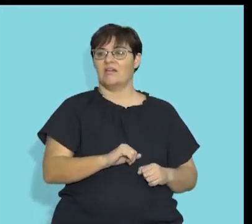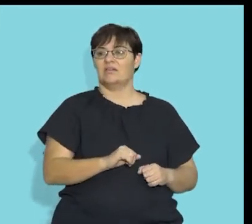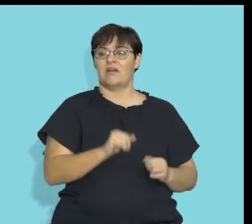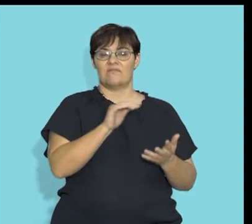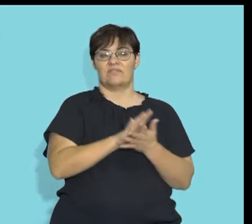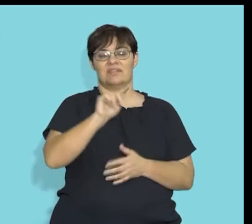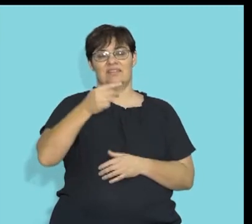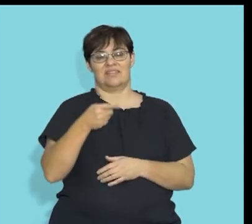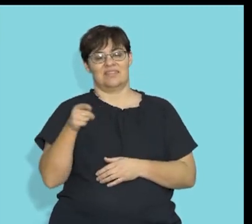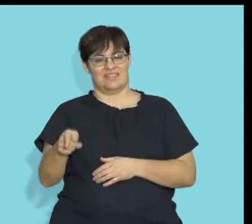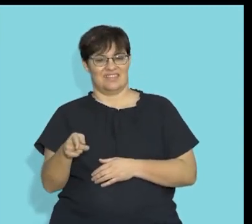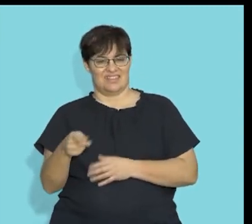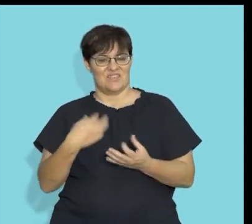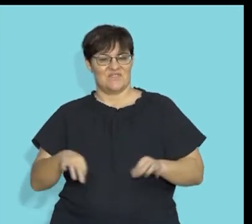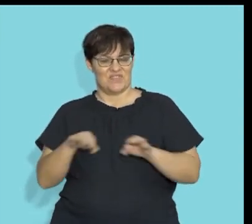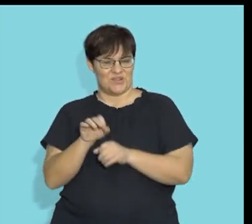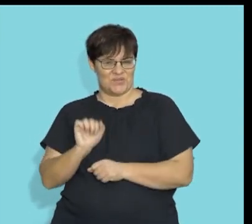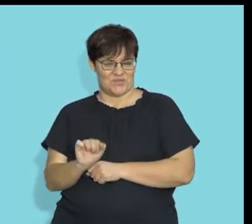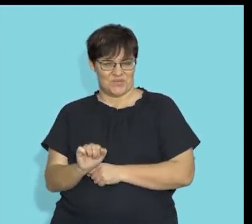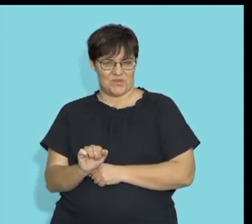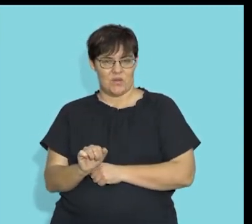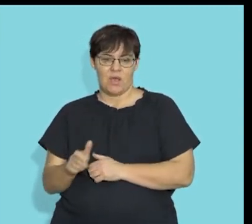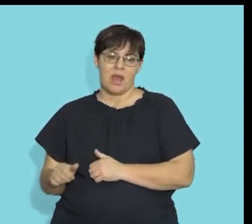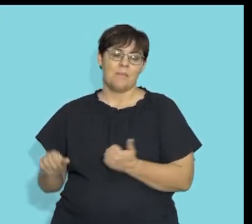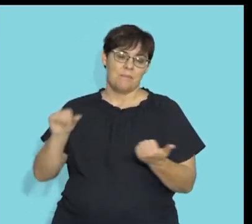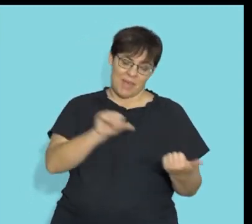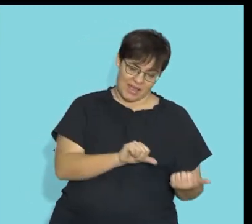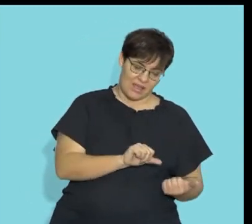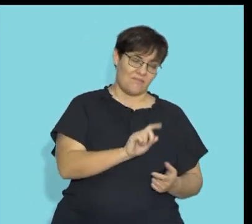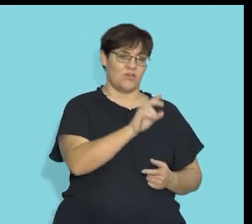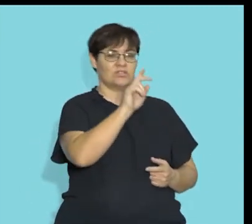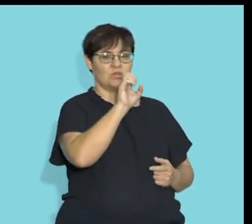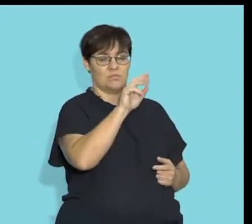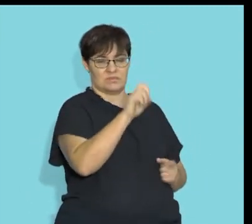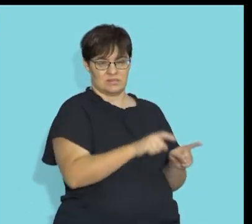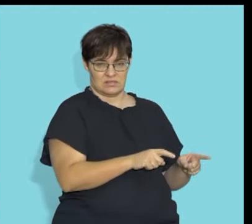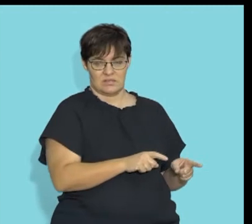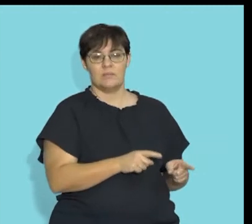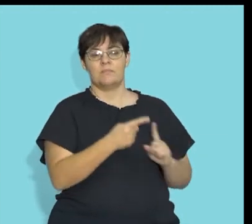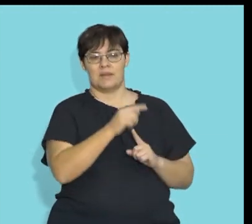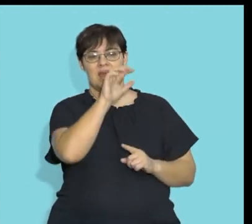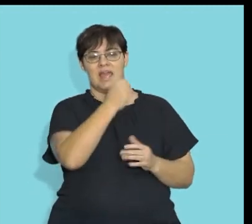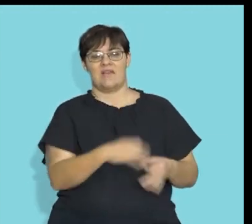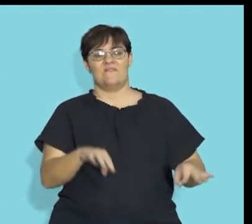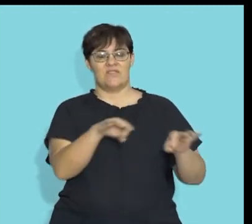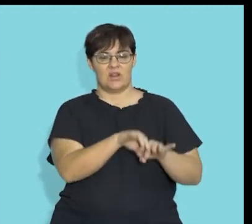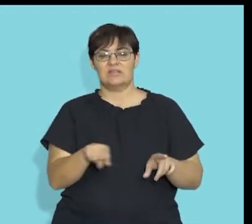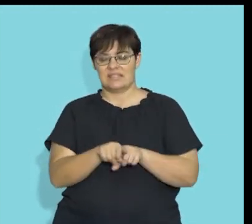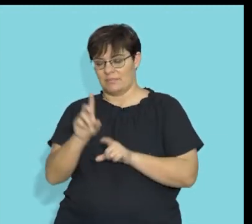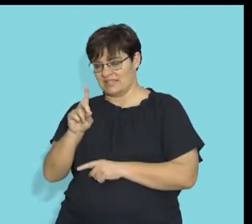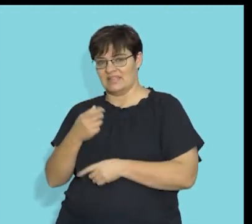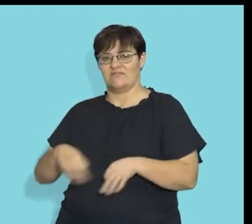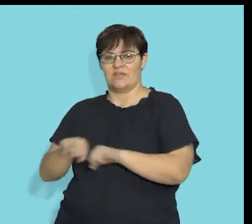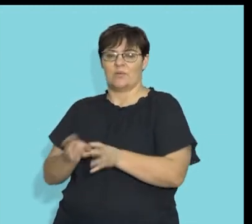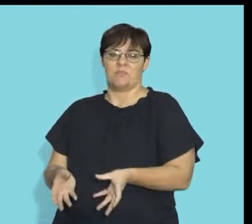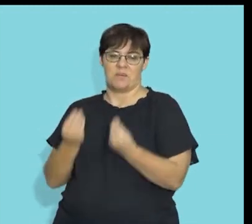determine the 15th term, because substituting k back into the first three terms will give me my A value as well as